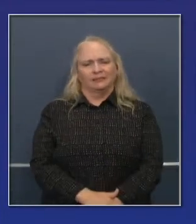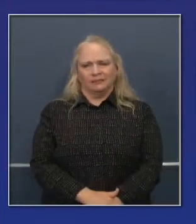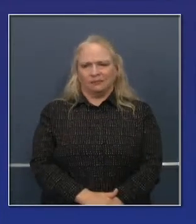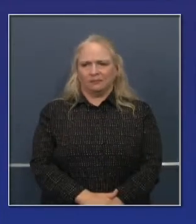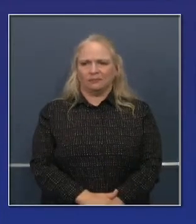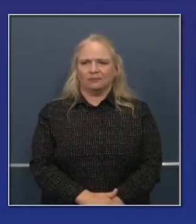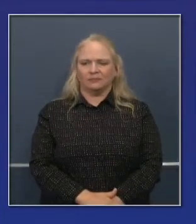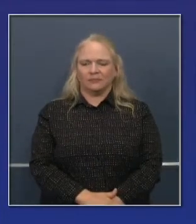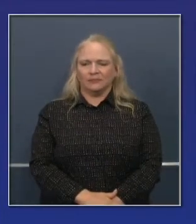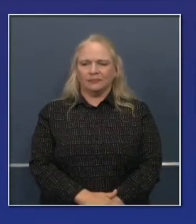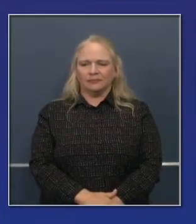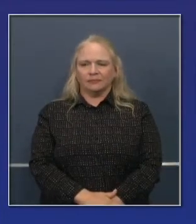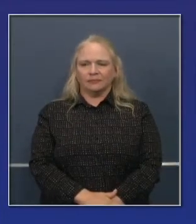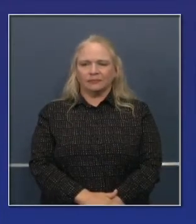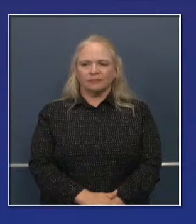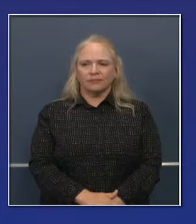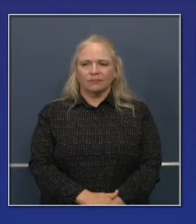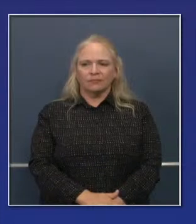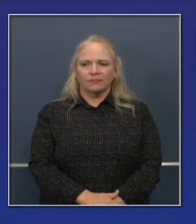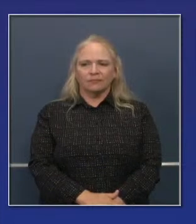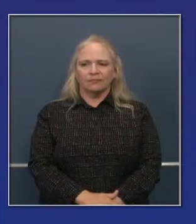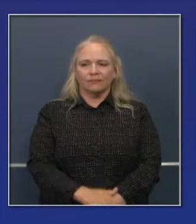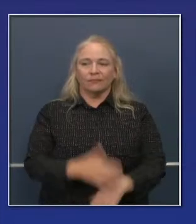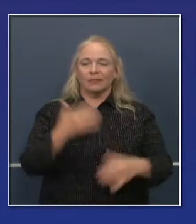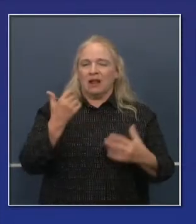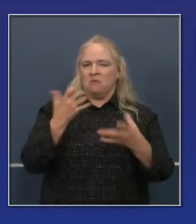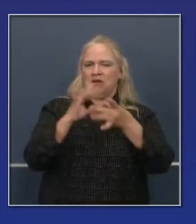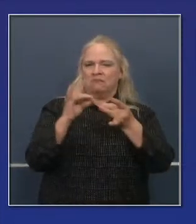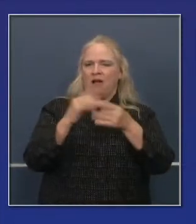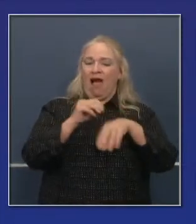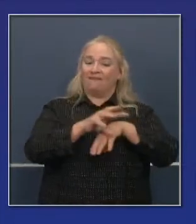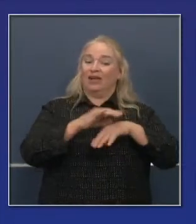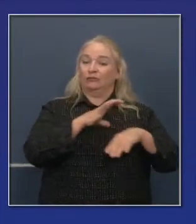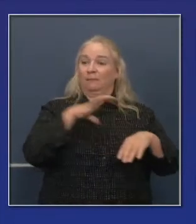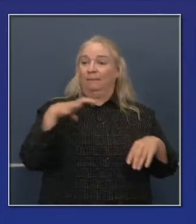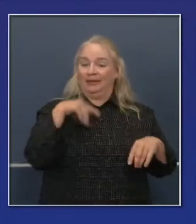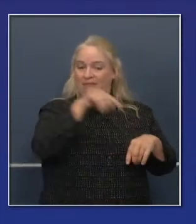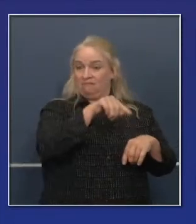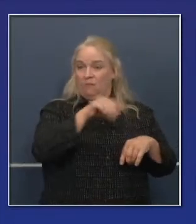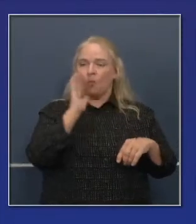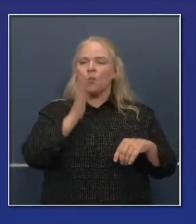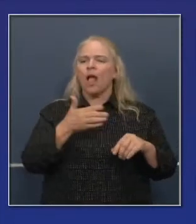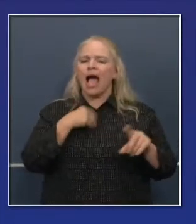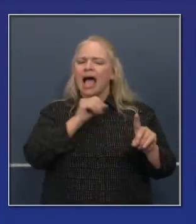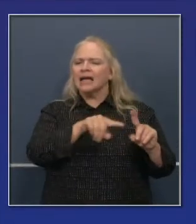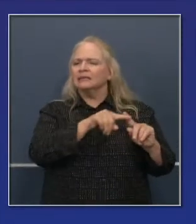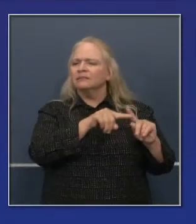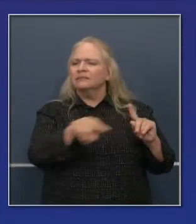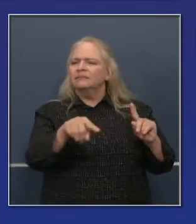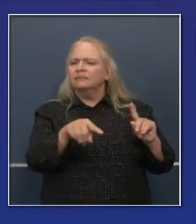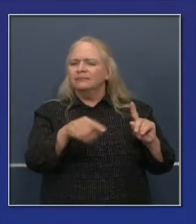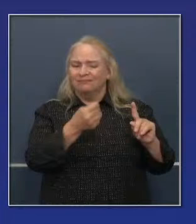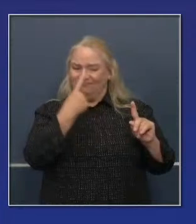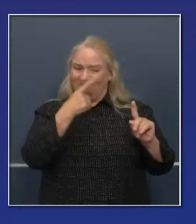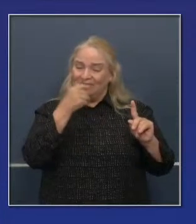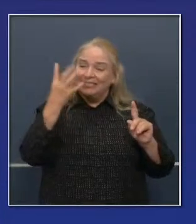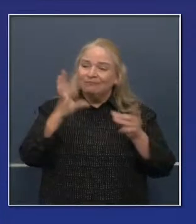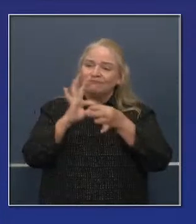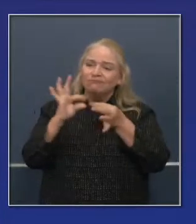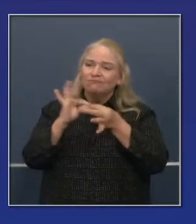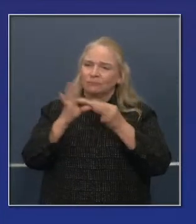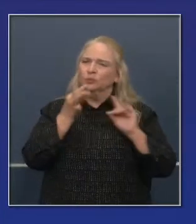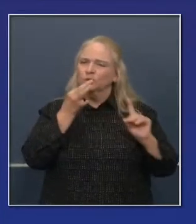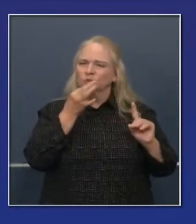our advisory committee to make a public presentation to share with you some of that insight very, very shortly, which I've